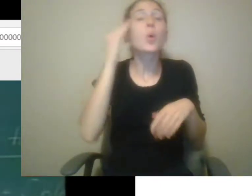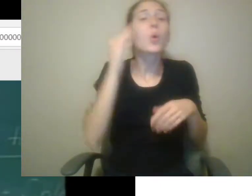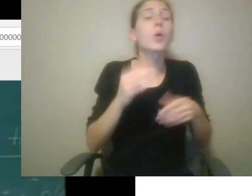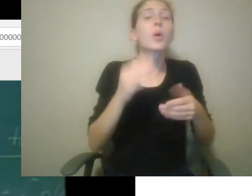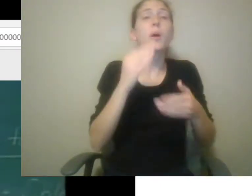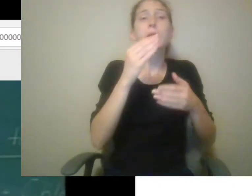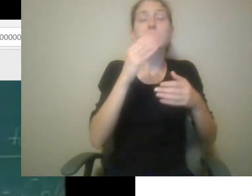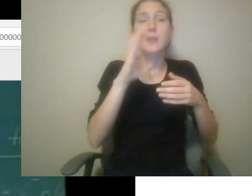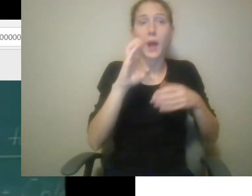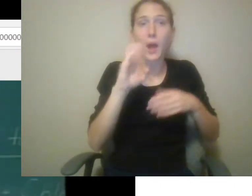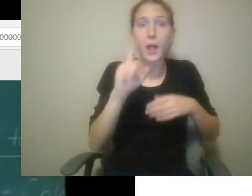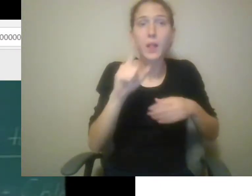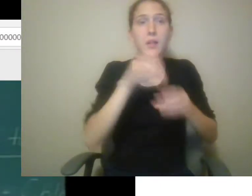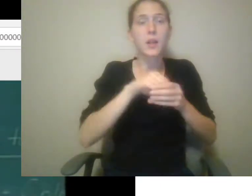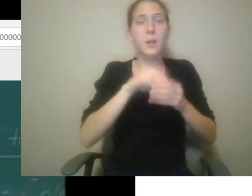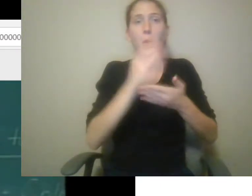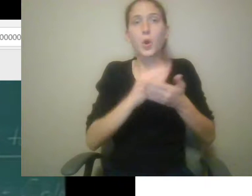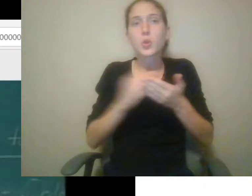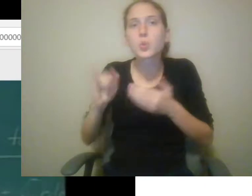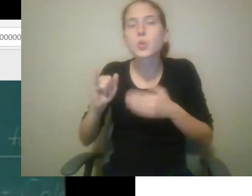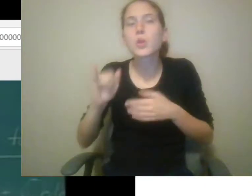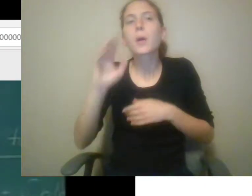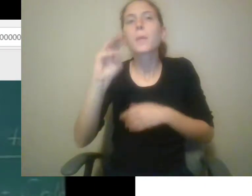vacuole, the